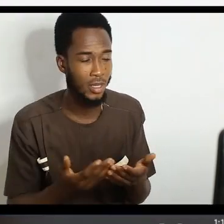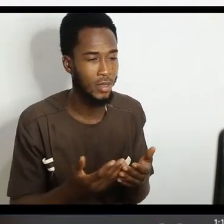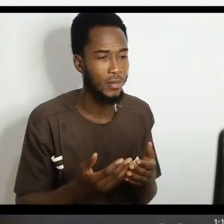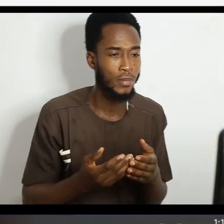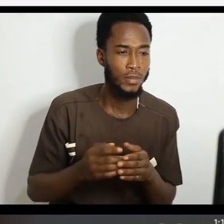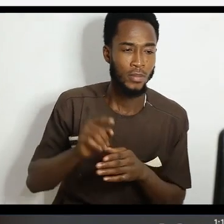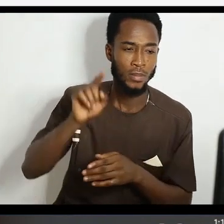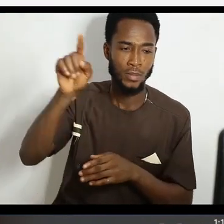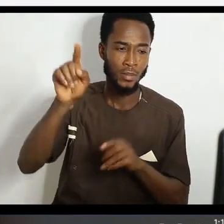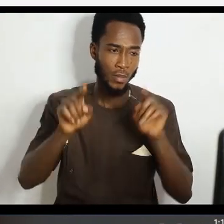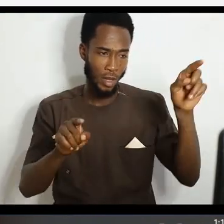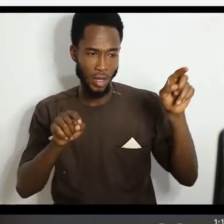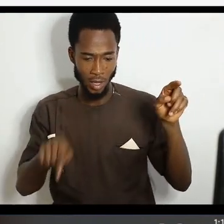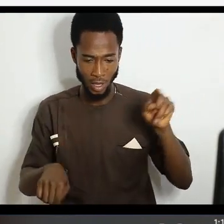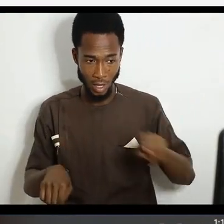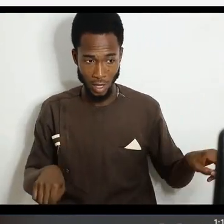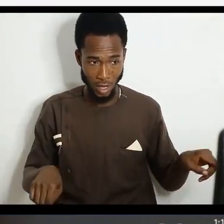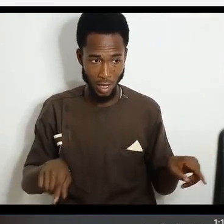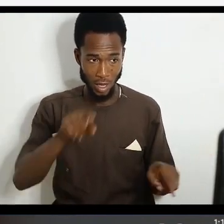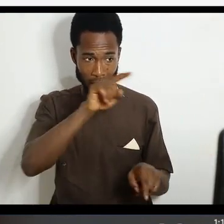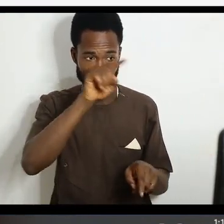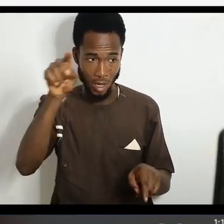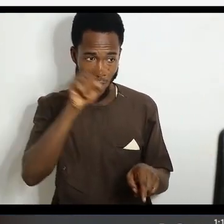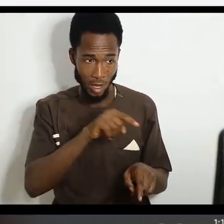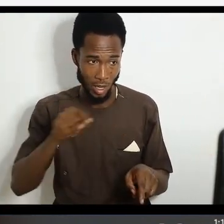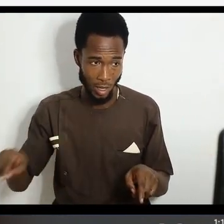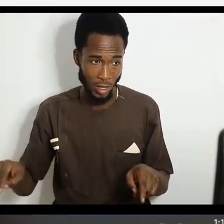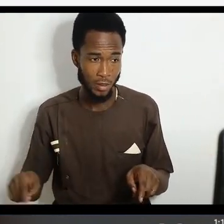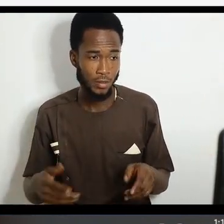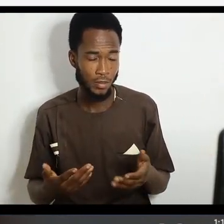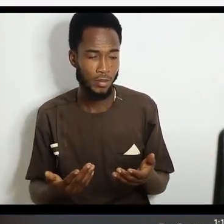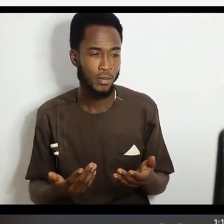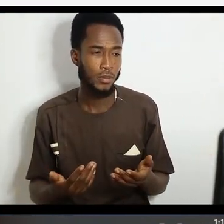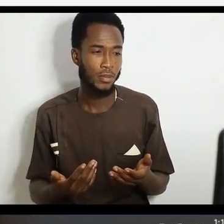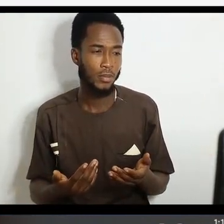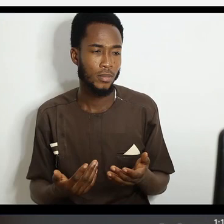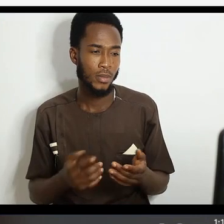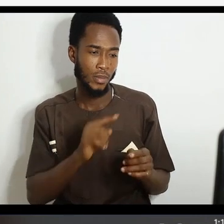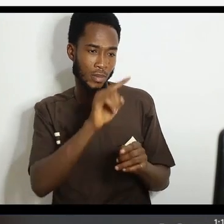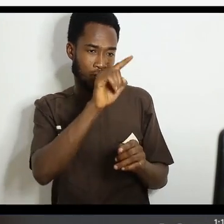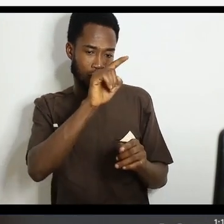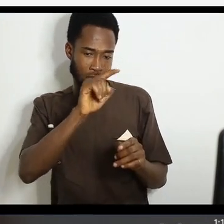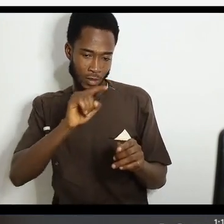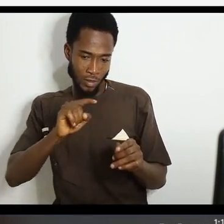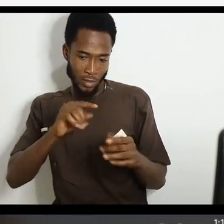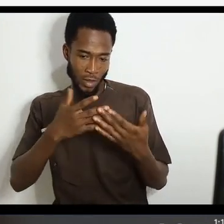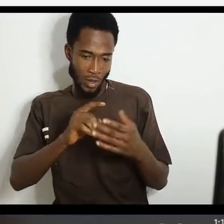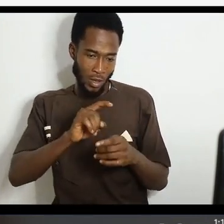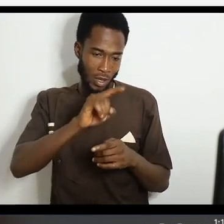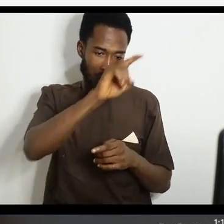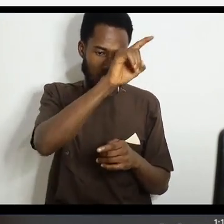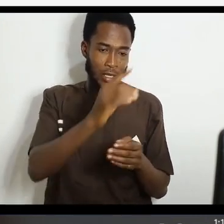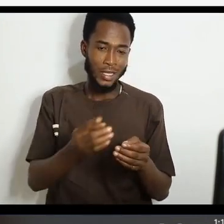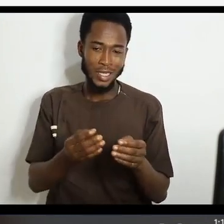angles, after importing your picture, you can use these angles, decrease or increase the size